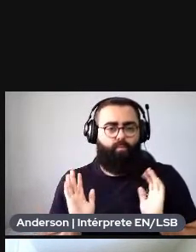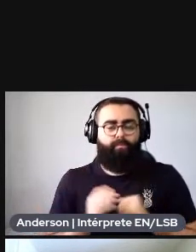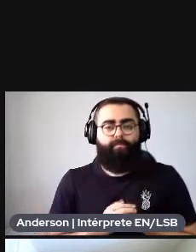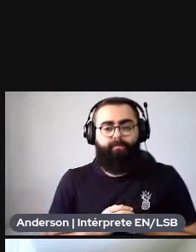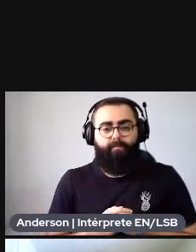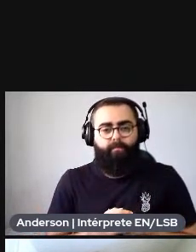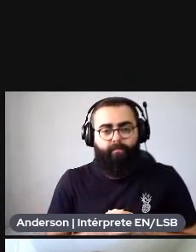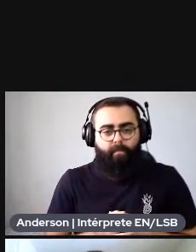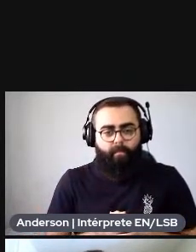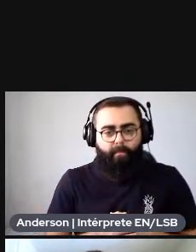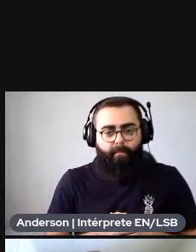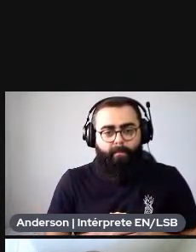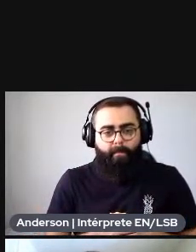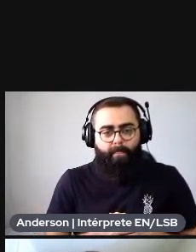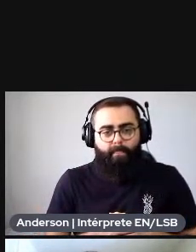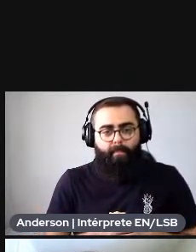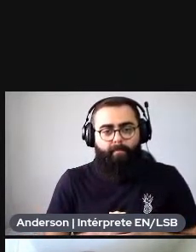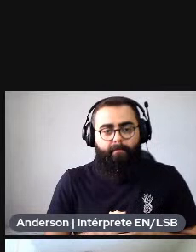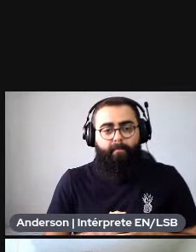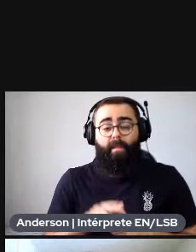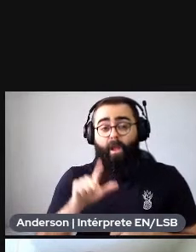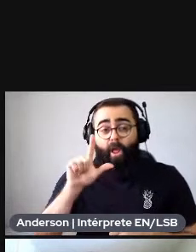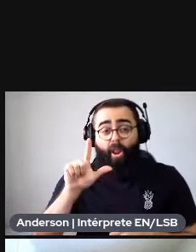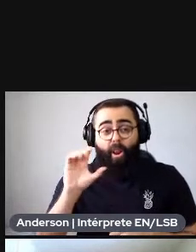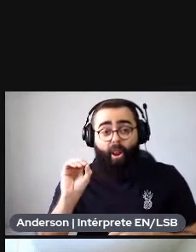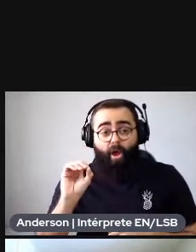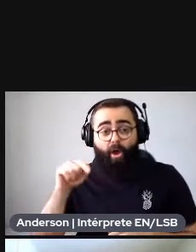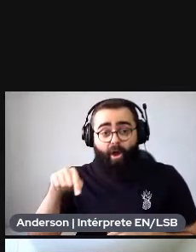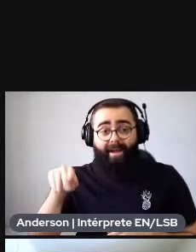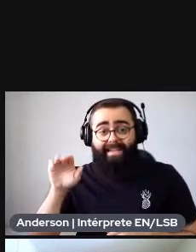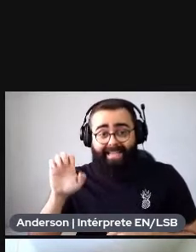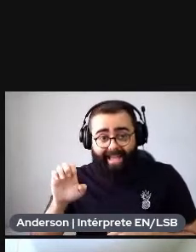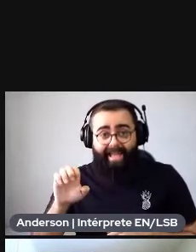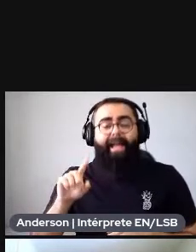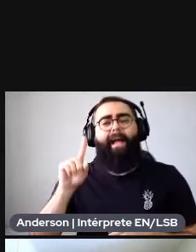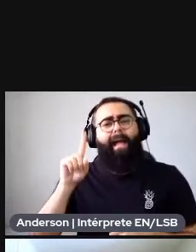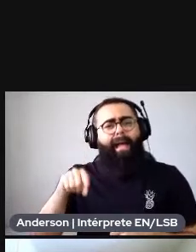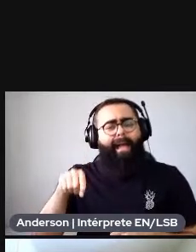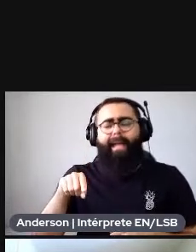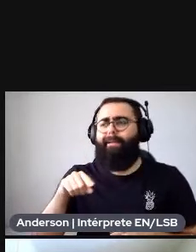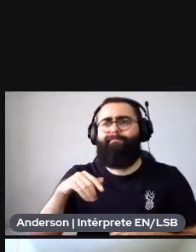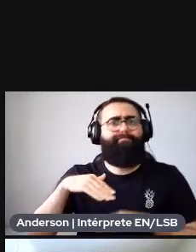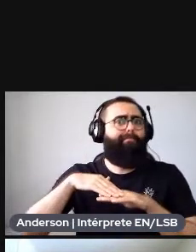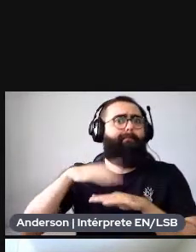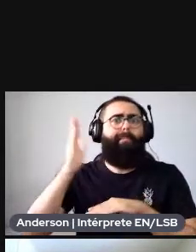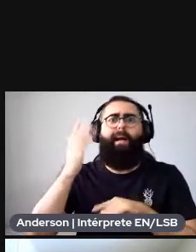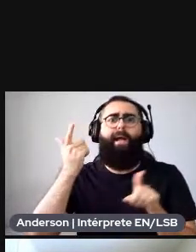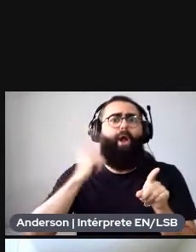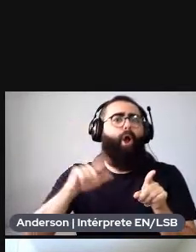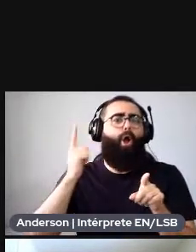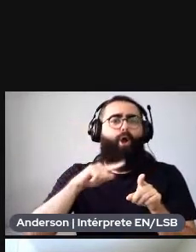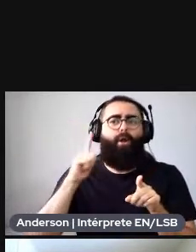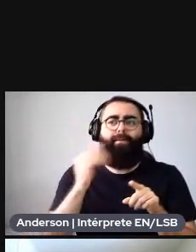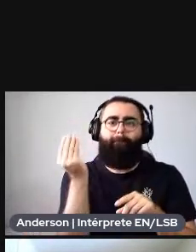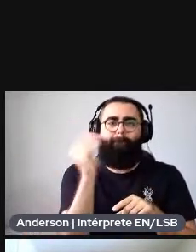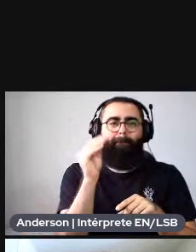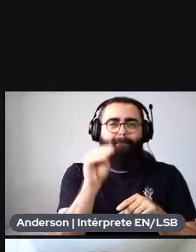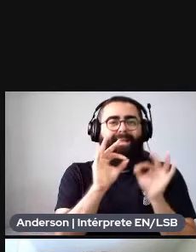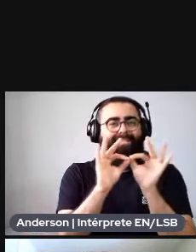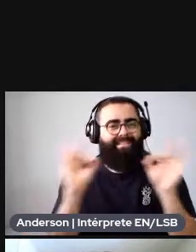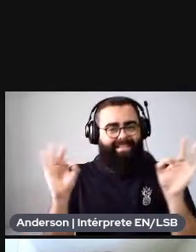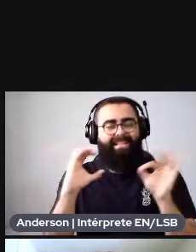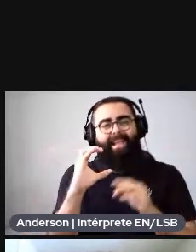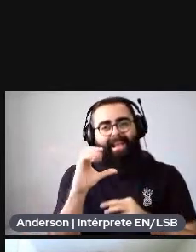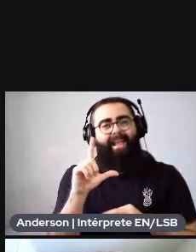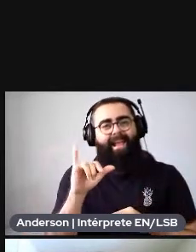Locke is the most used element in pseudoclefts and reverse pseudoclefts. There are also